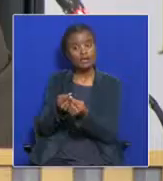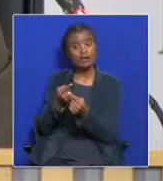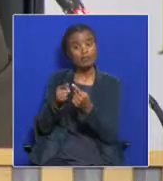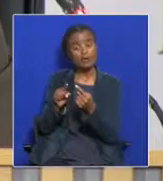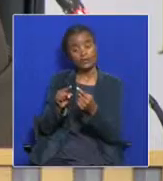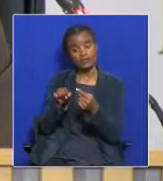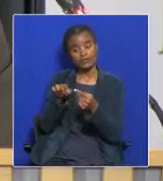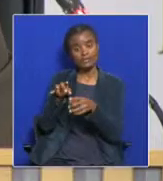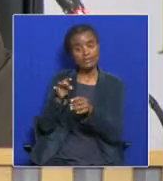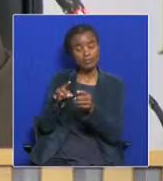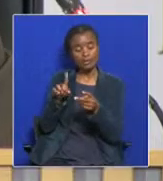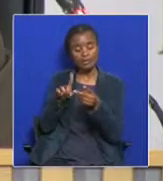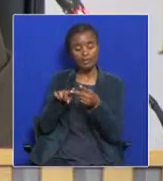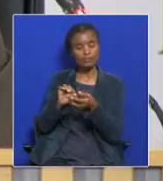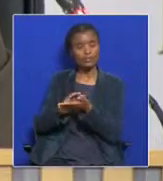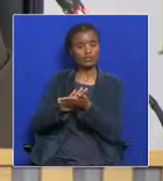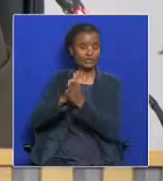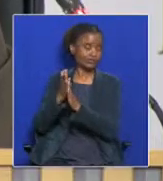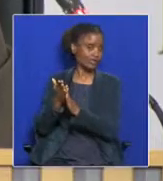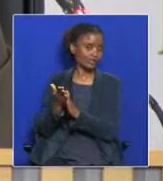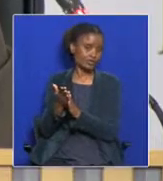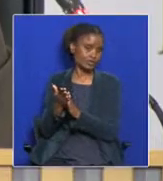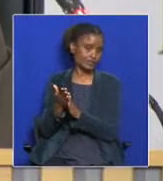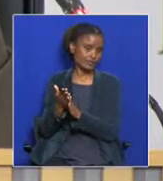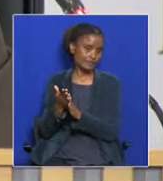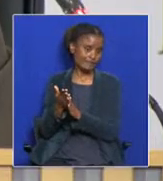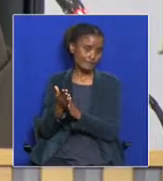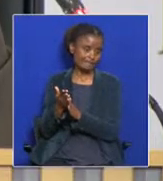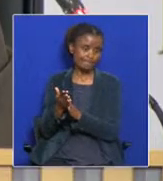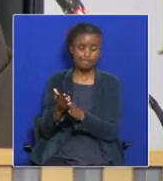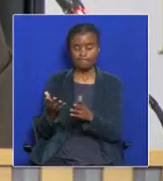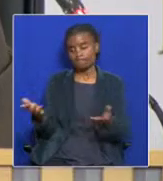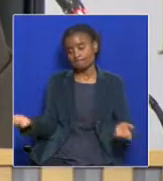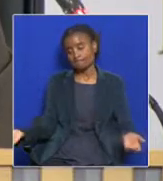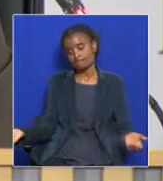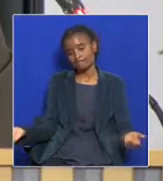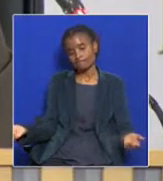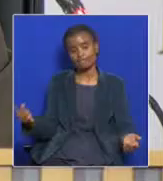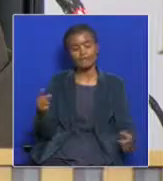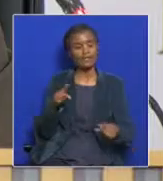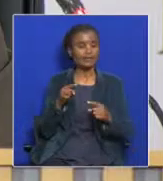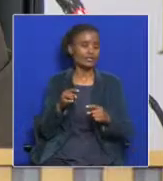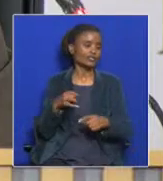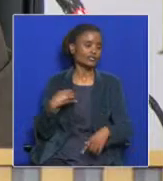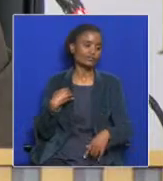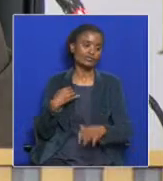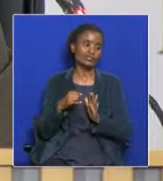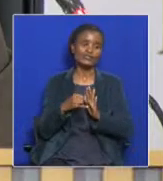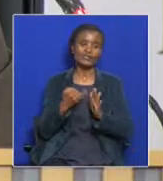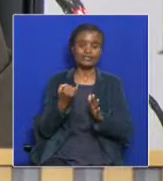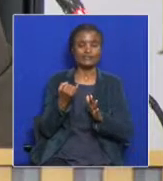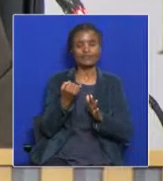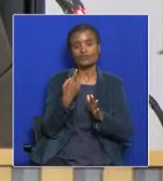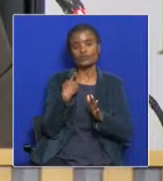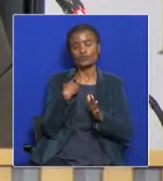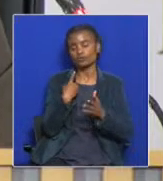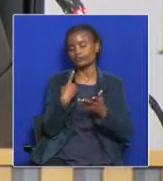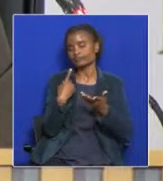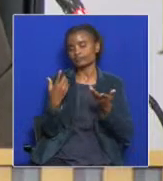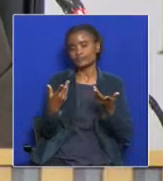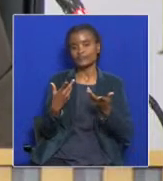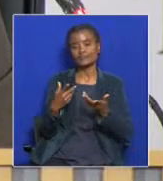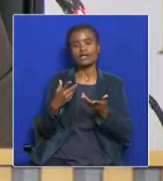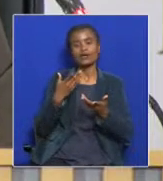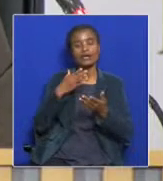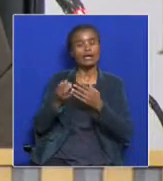It was merely seeking advice from him, wanting to hear, how do I get this thing fast-tracked? It wasn't specific that